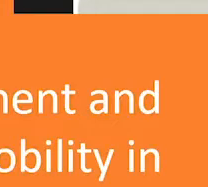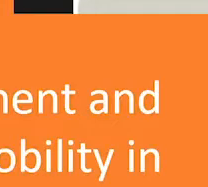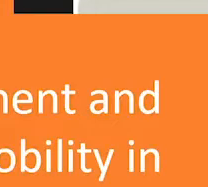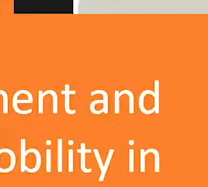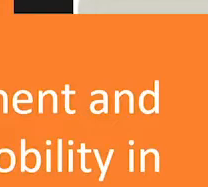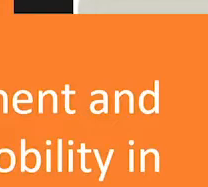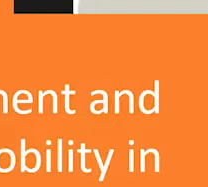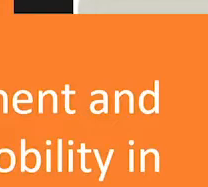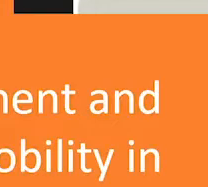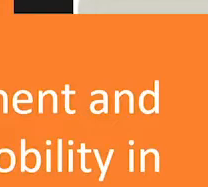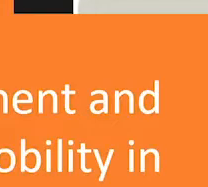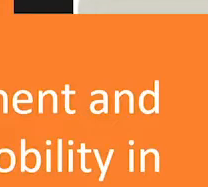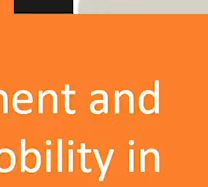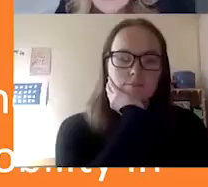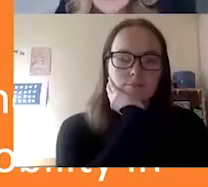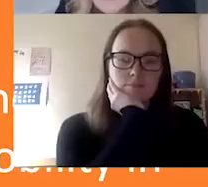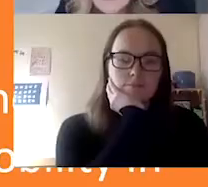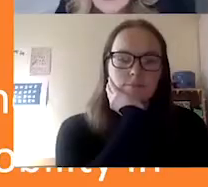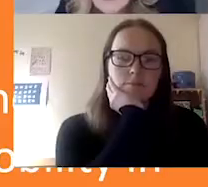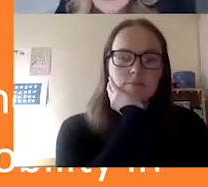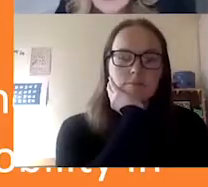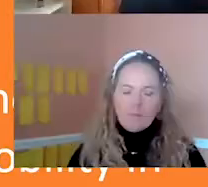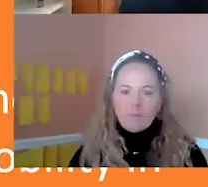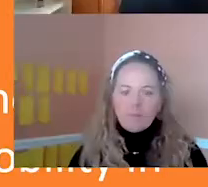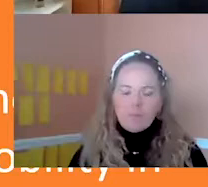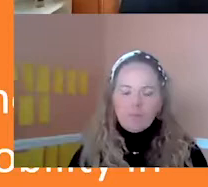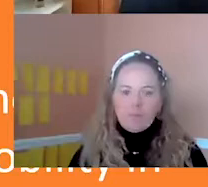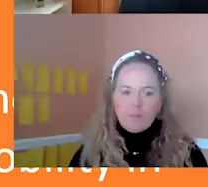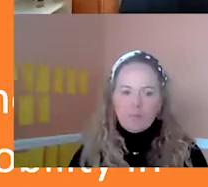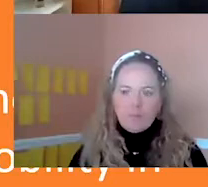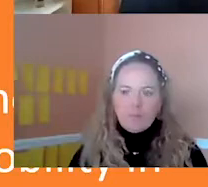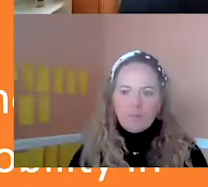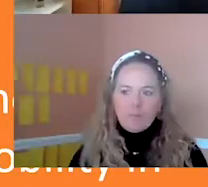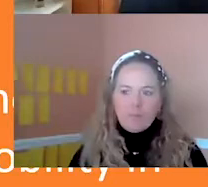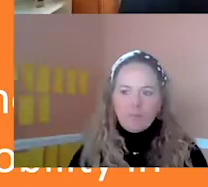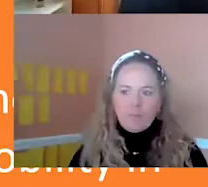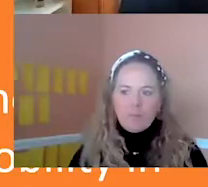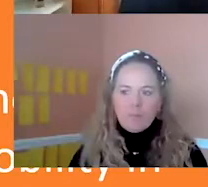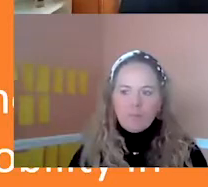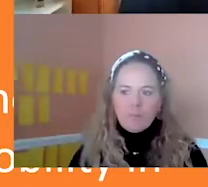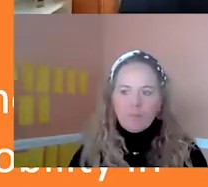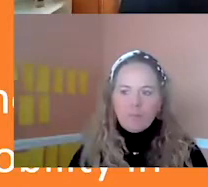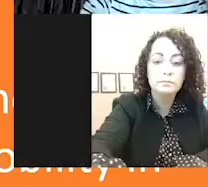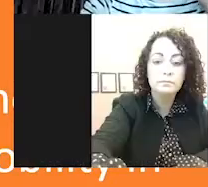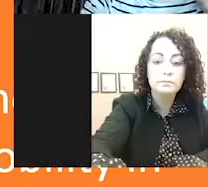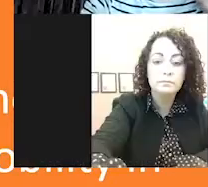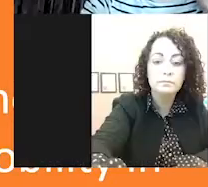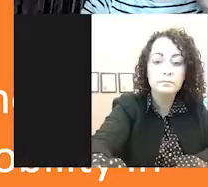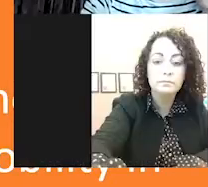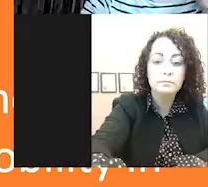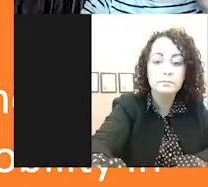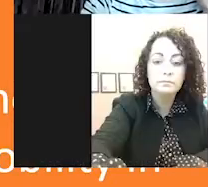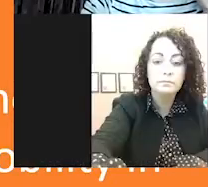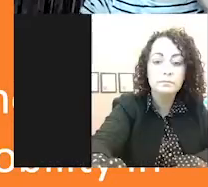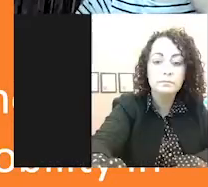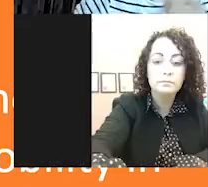additional focus on mobility and revitalising our town, our city centre, and our different towns and villages throughout the county. So